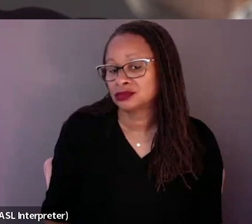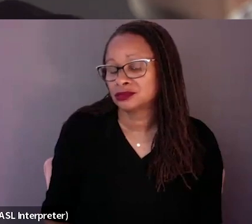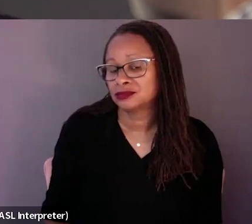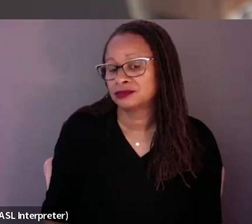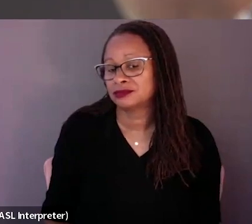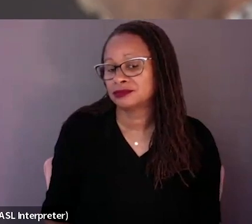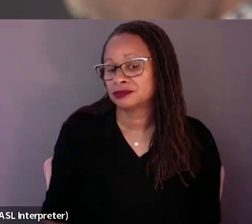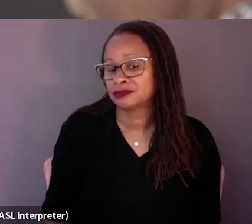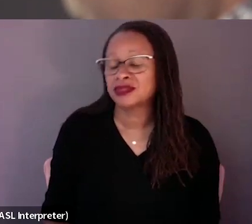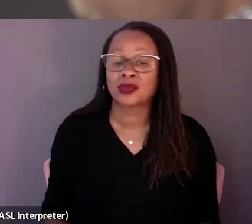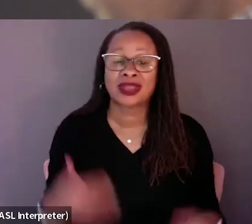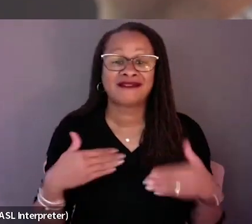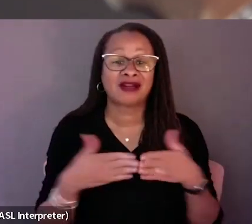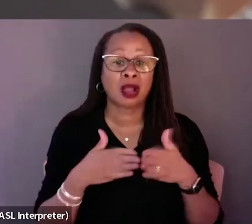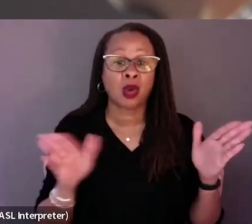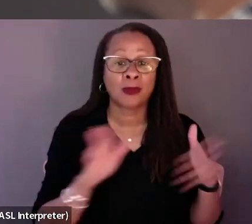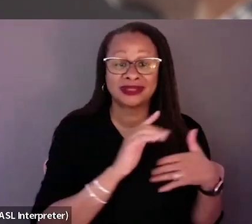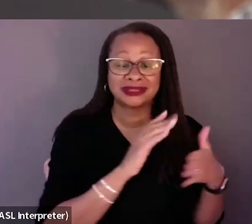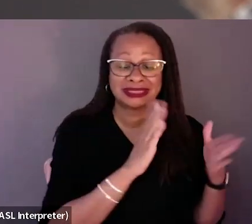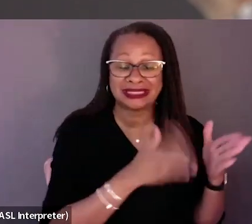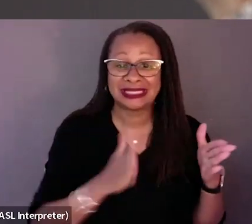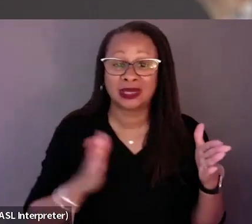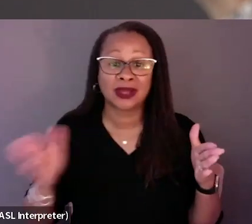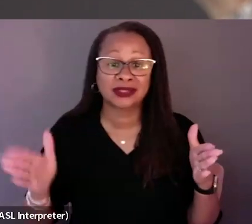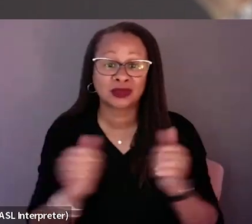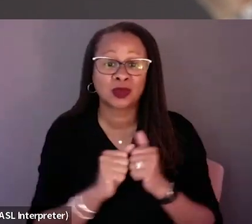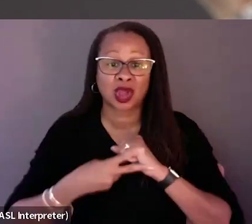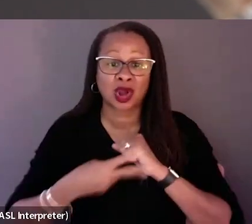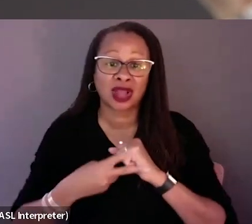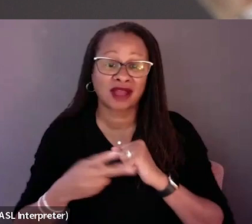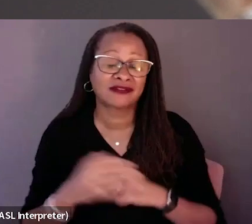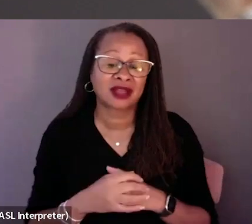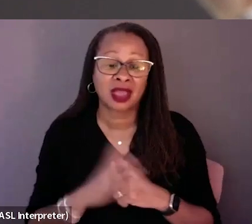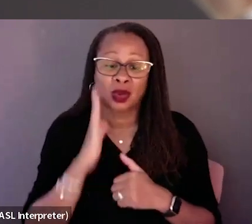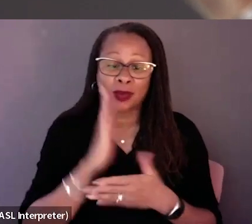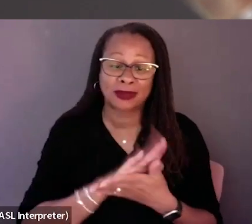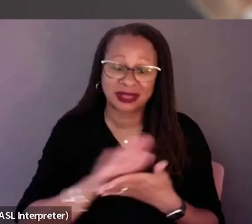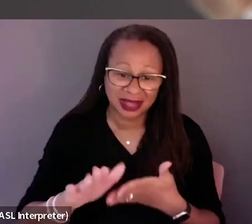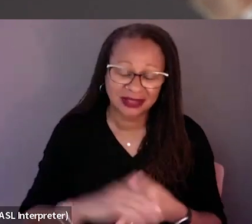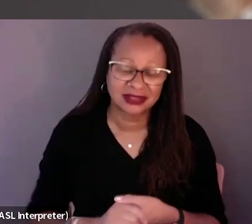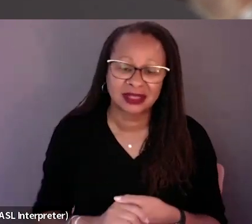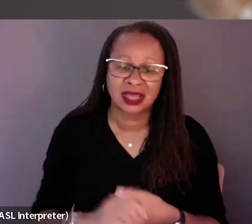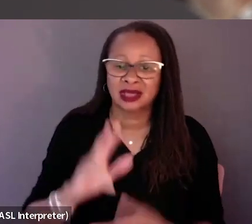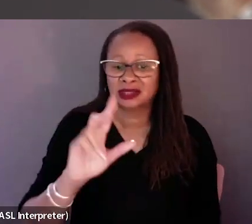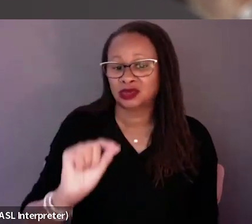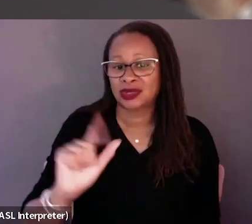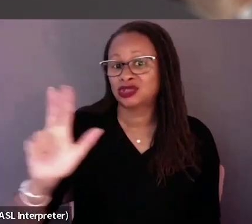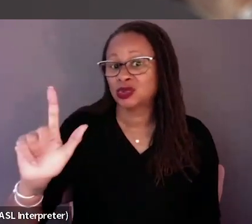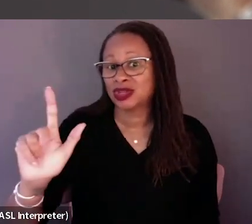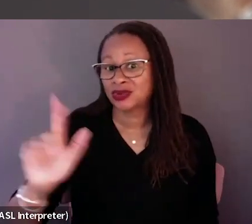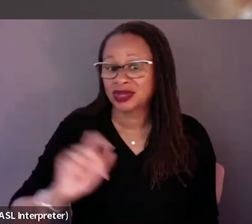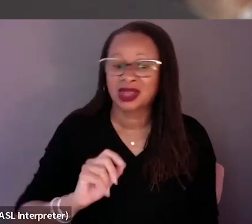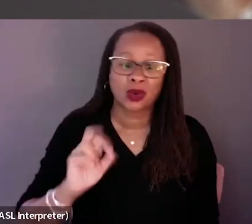opening sequence with archives, it would be nice, you know, in 2023